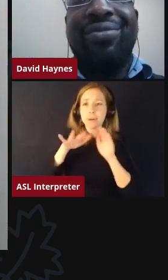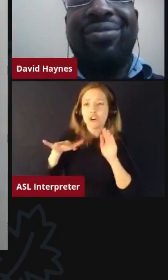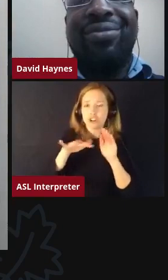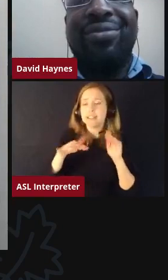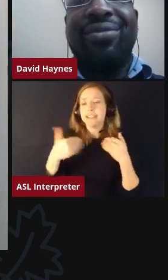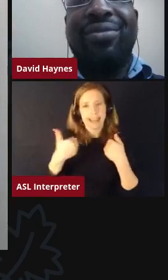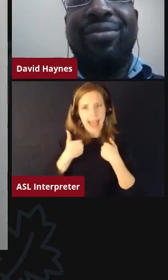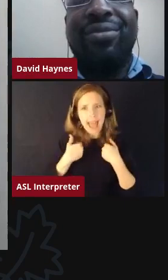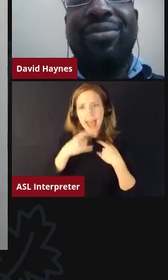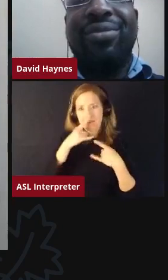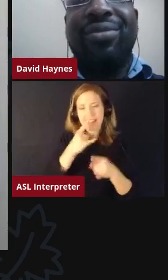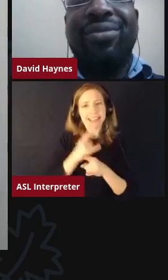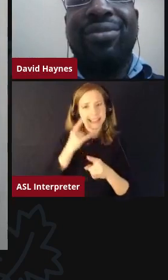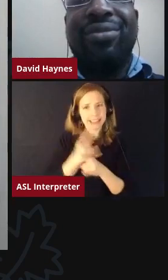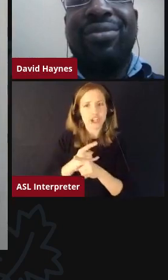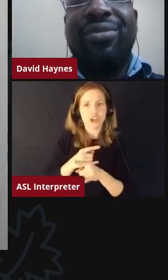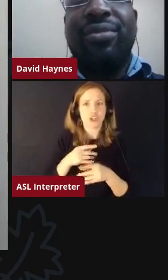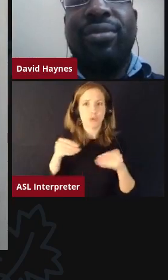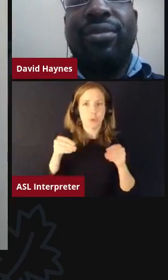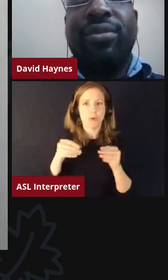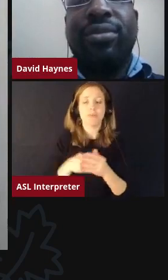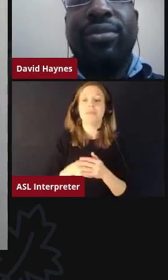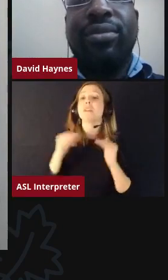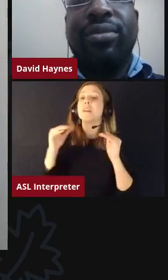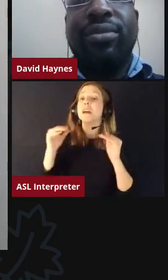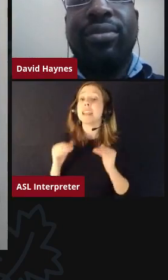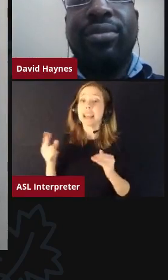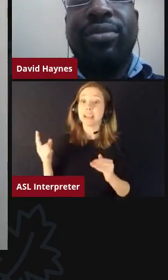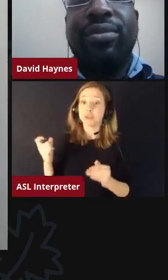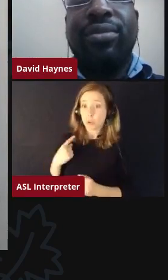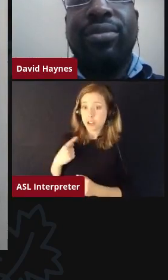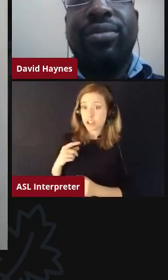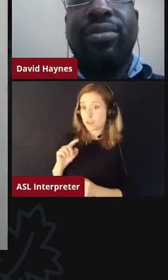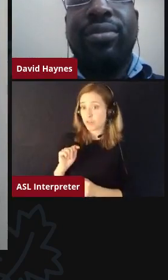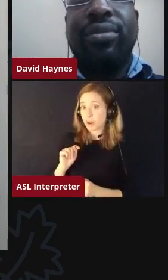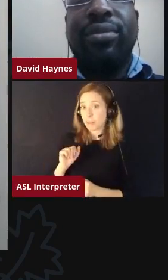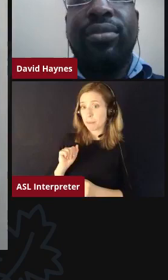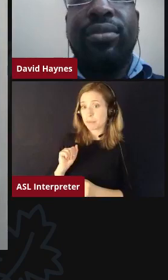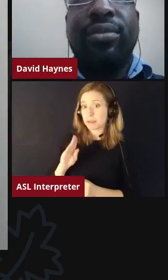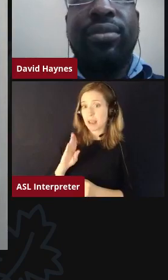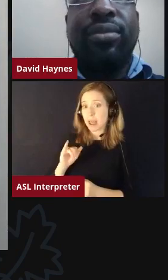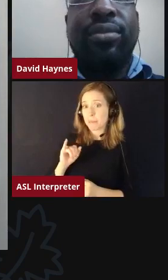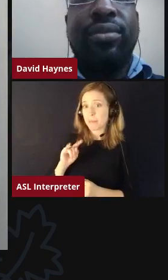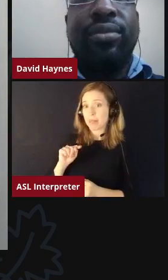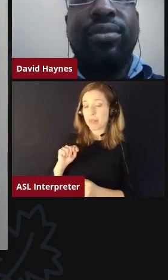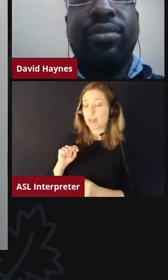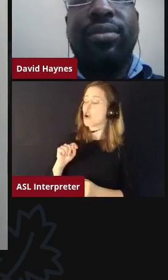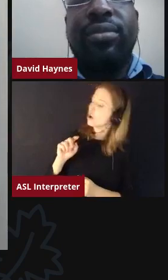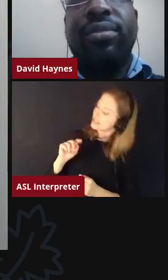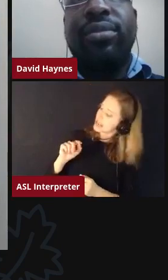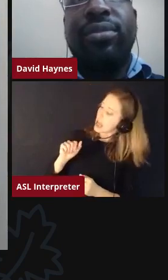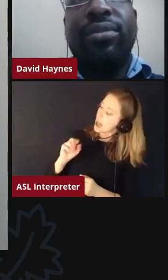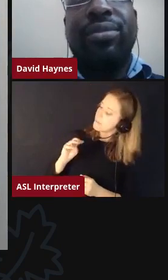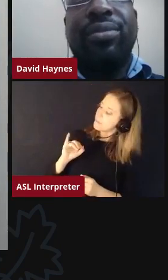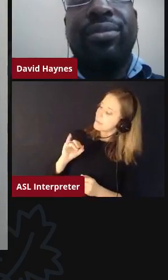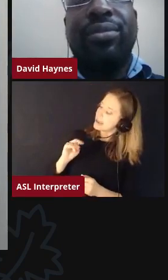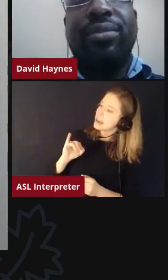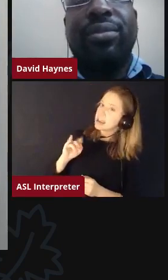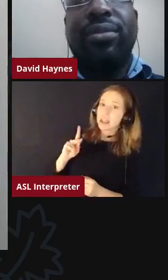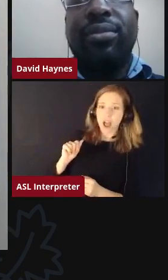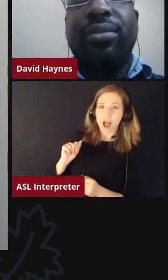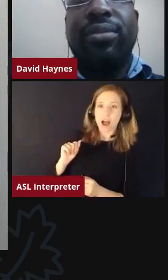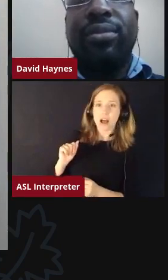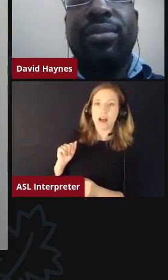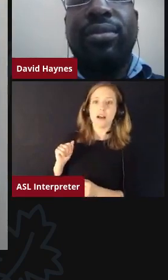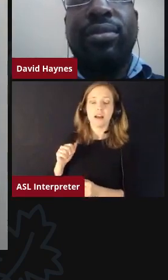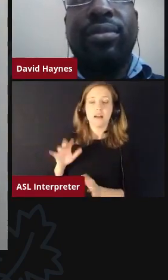me if I mispronounce your name. I'm just trying to do the best I can. Tamanika is asking, from the